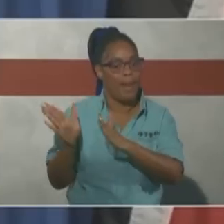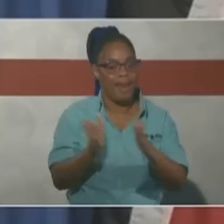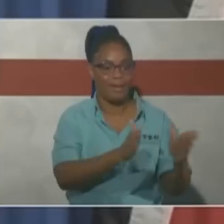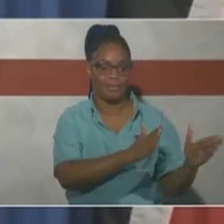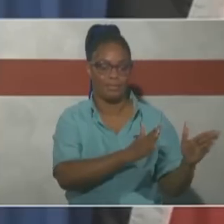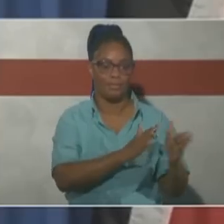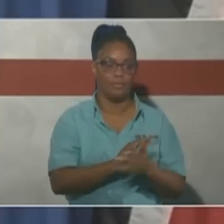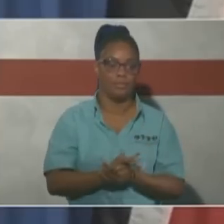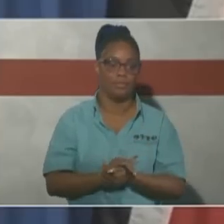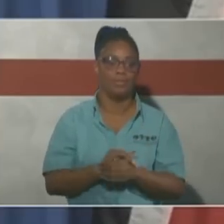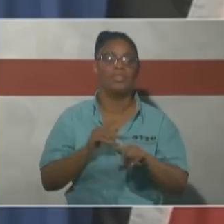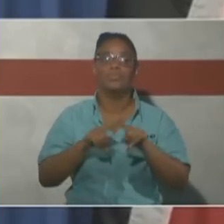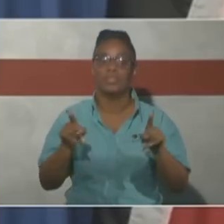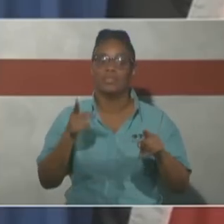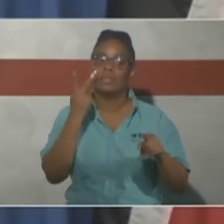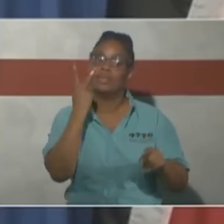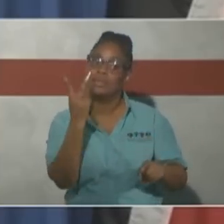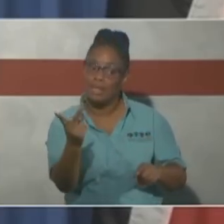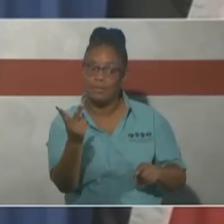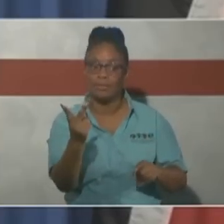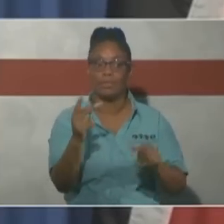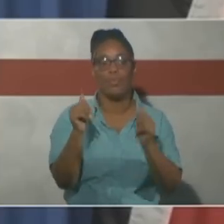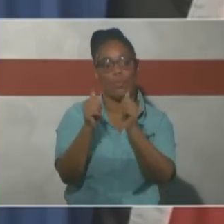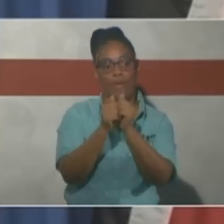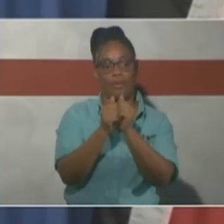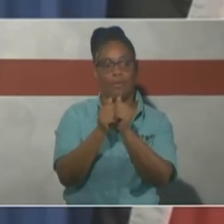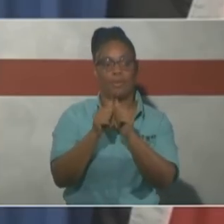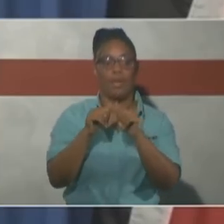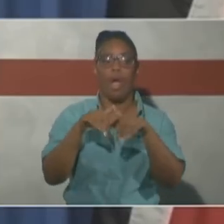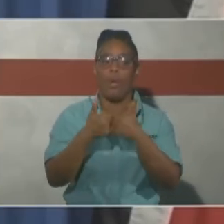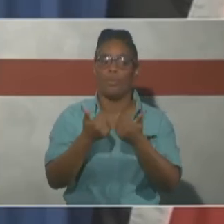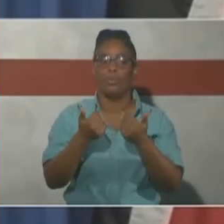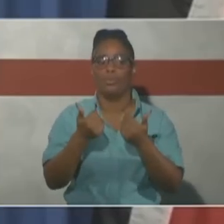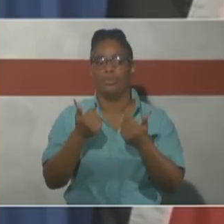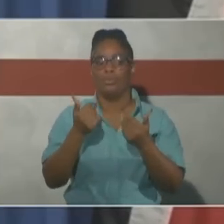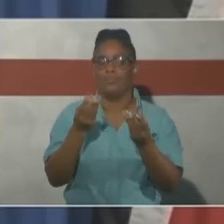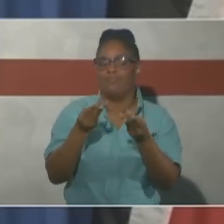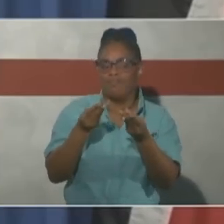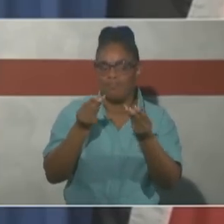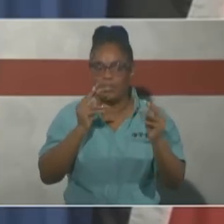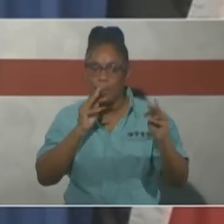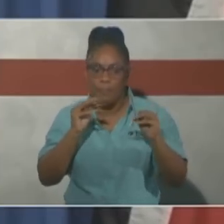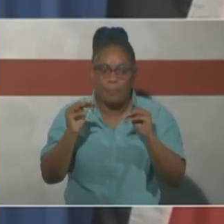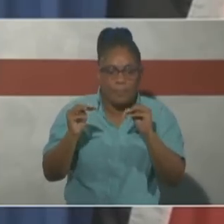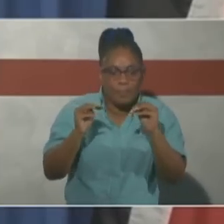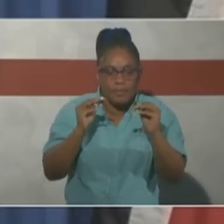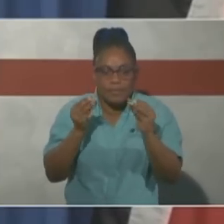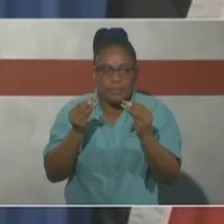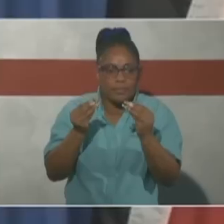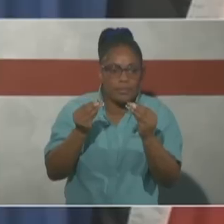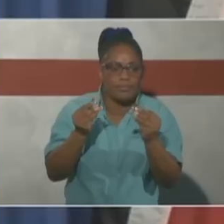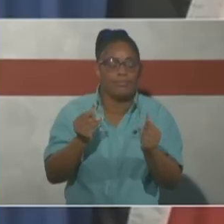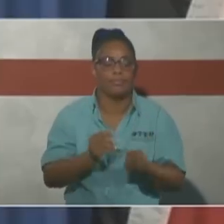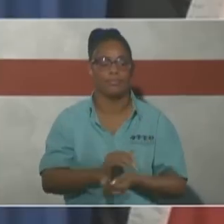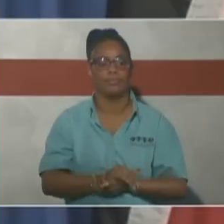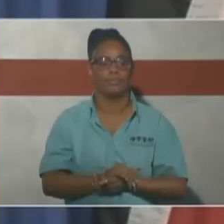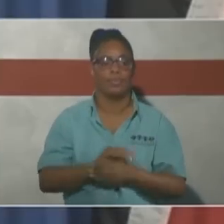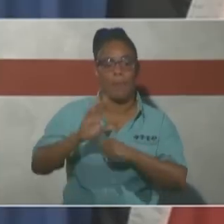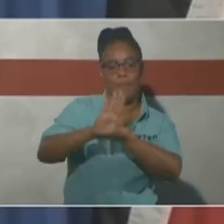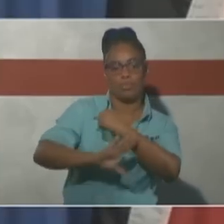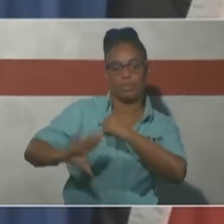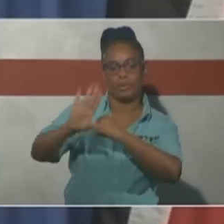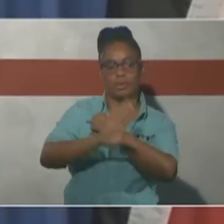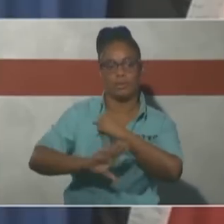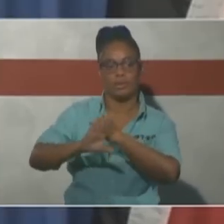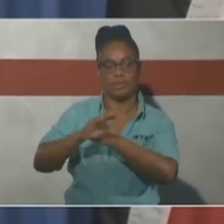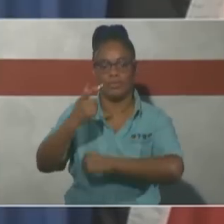have characteristics that will cause us to have to think differently. But as of now, given